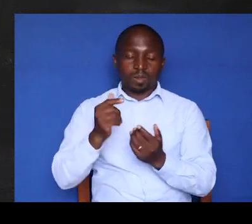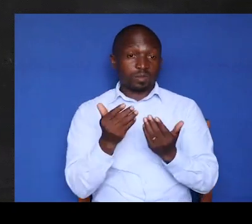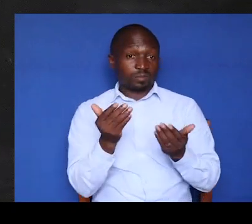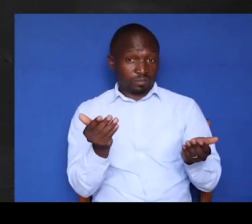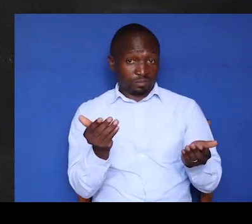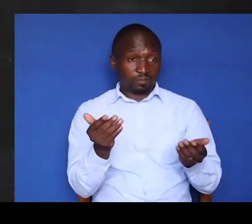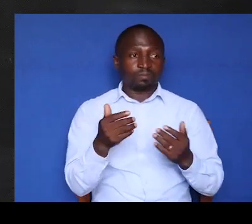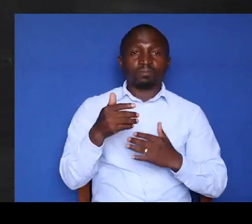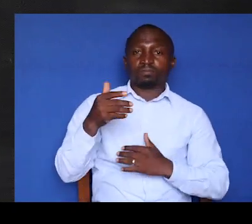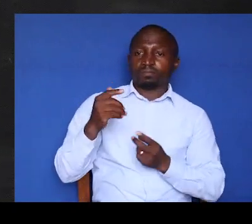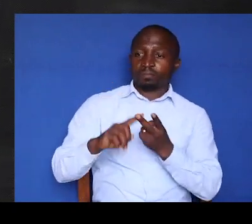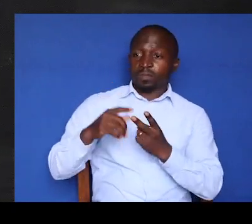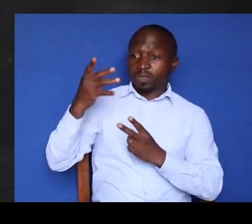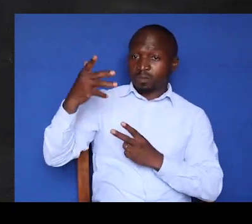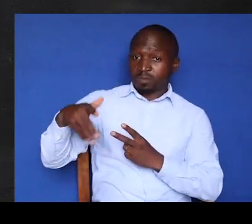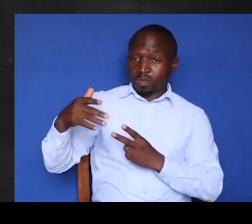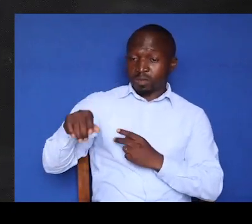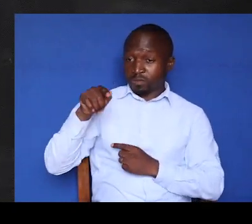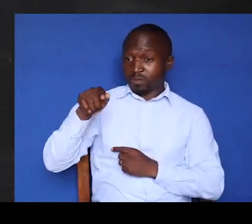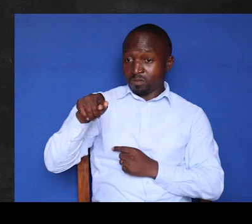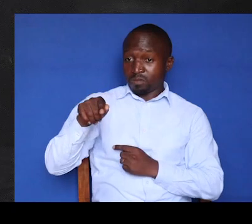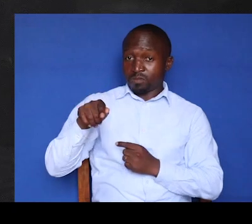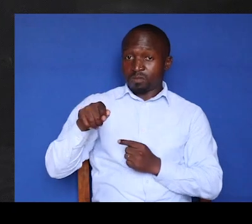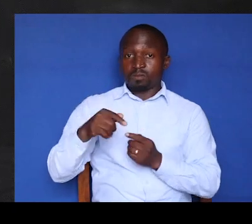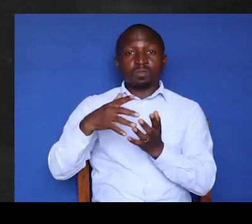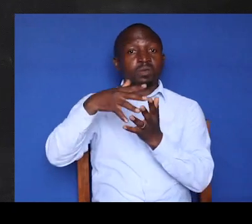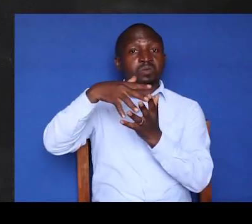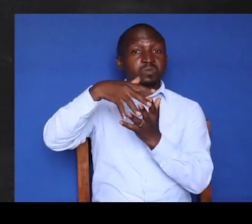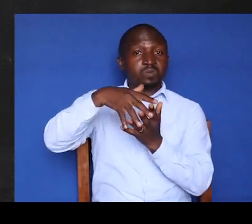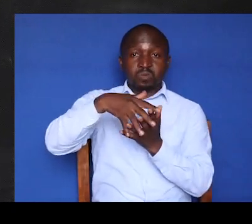particles. The soil, by being of large particles,